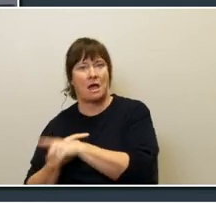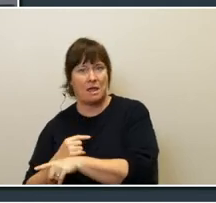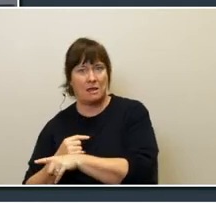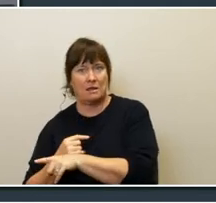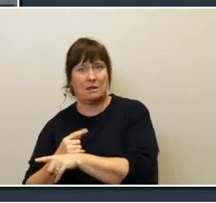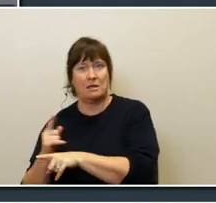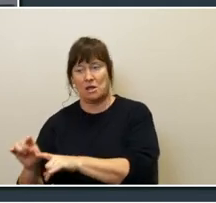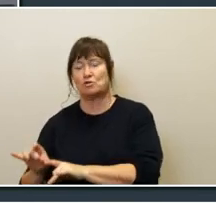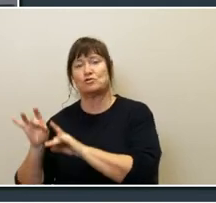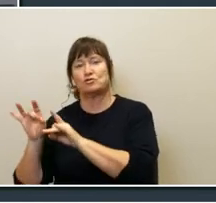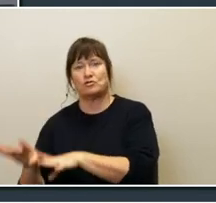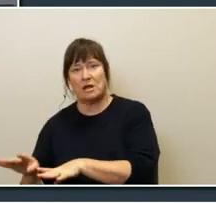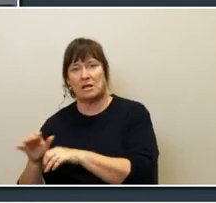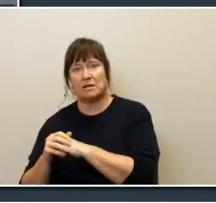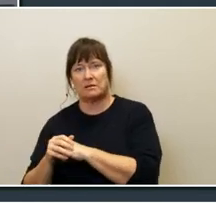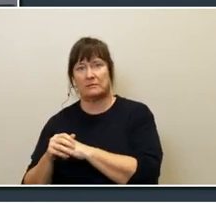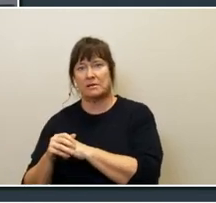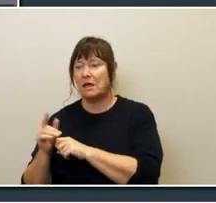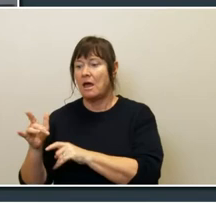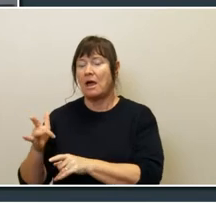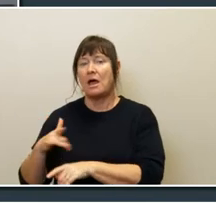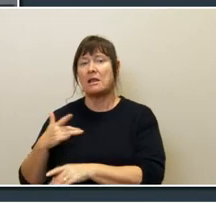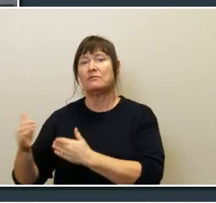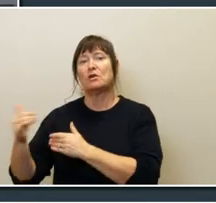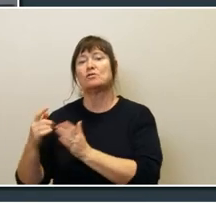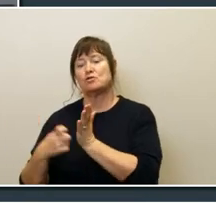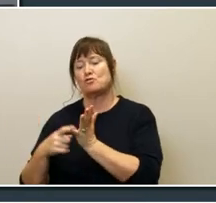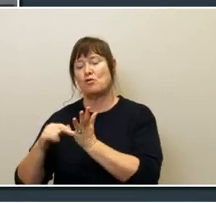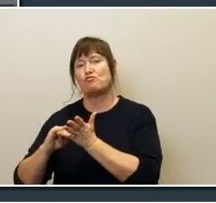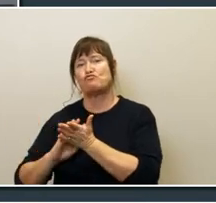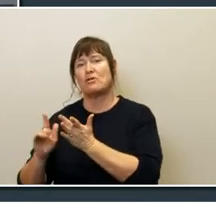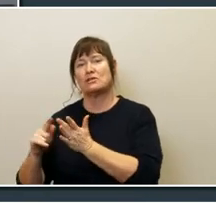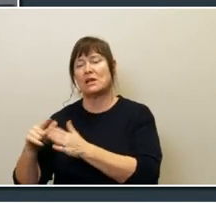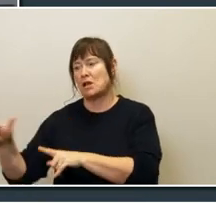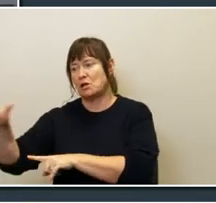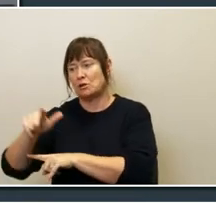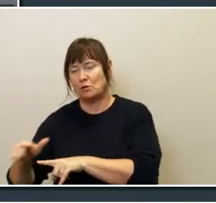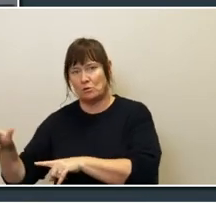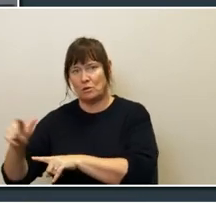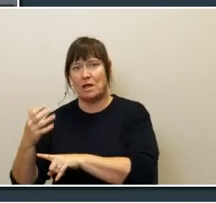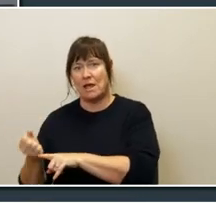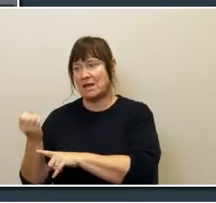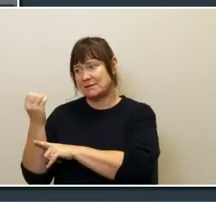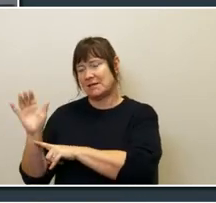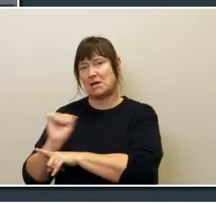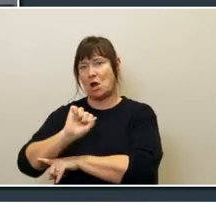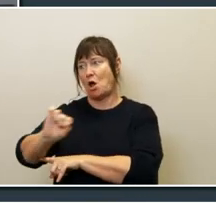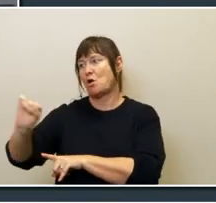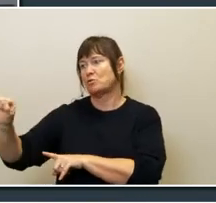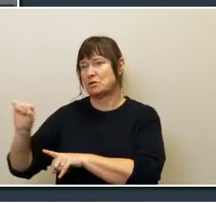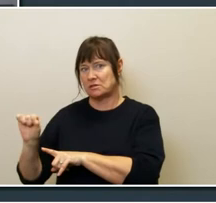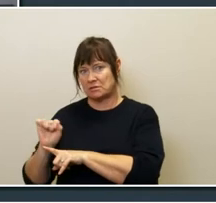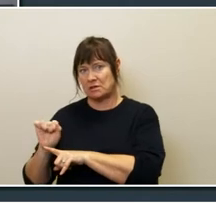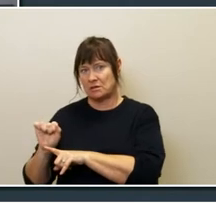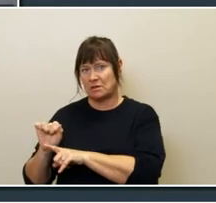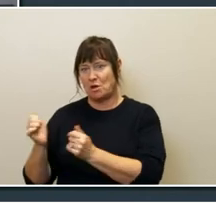Rushy Lagoon, near Pipeclay Lagoon. Rushy Lagoon has 10 owners. It is an ephemeral lagoon with